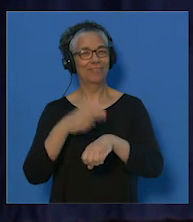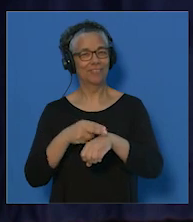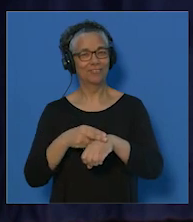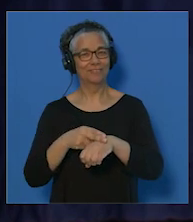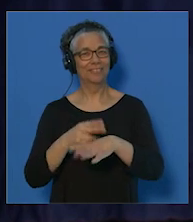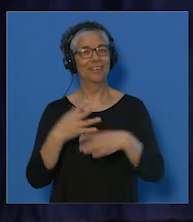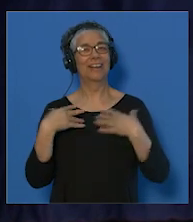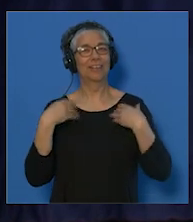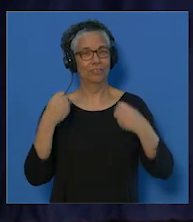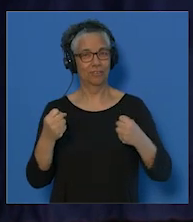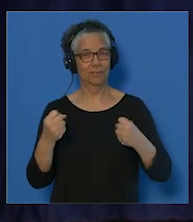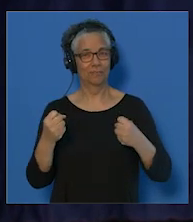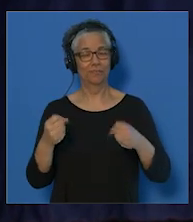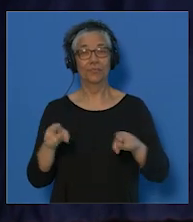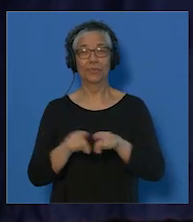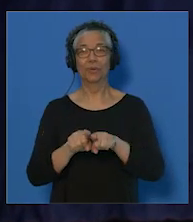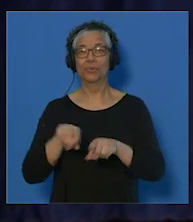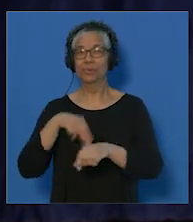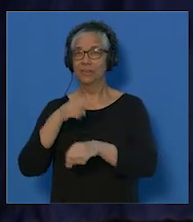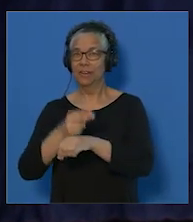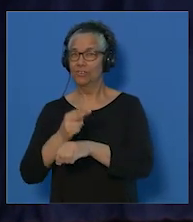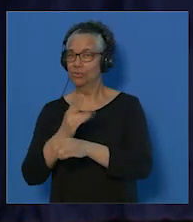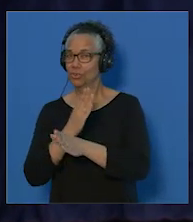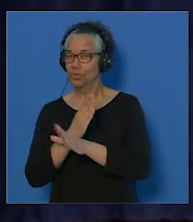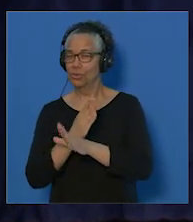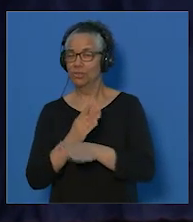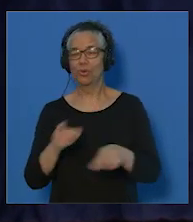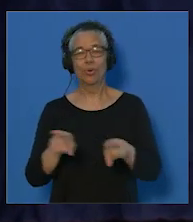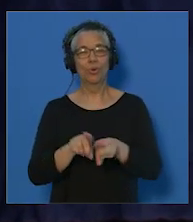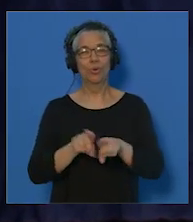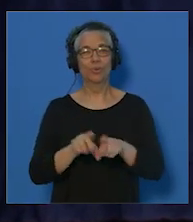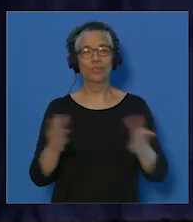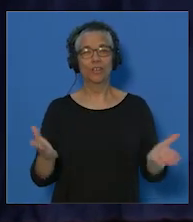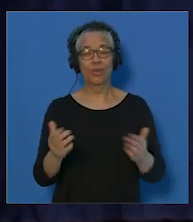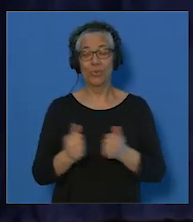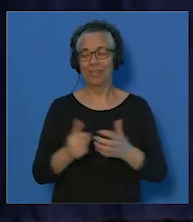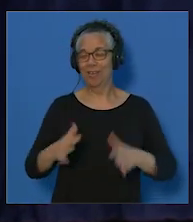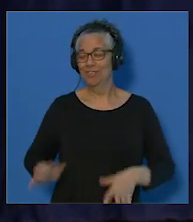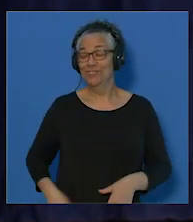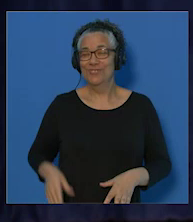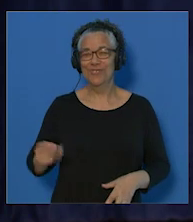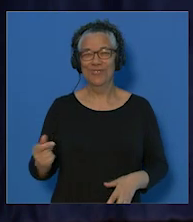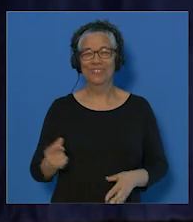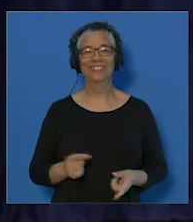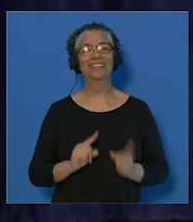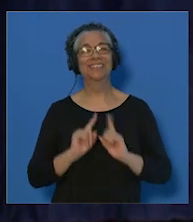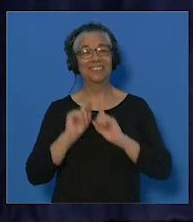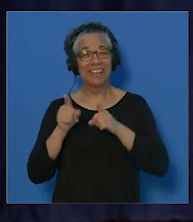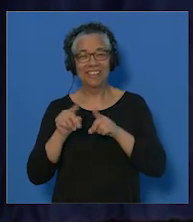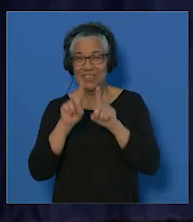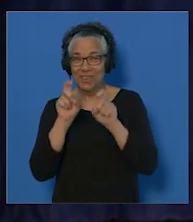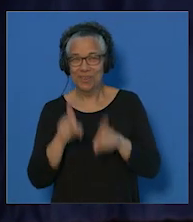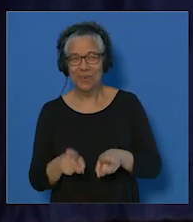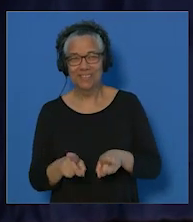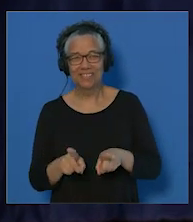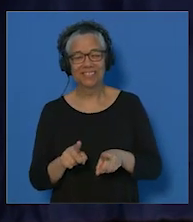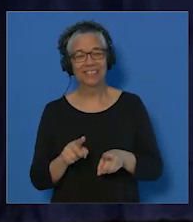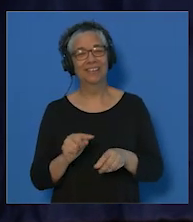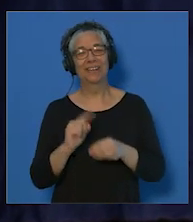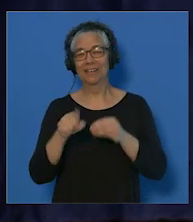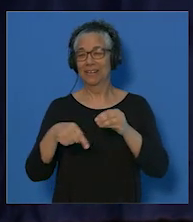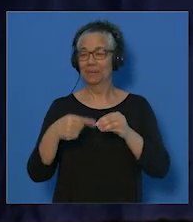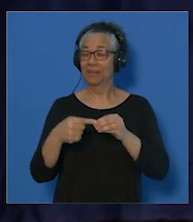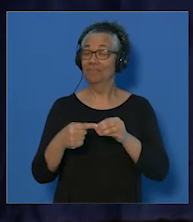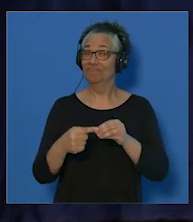Security, without his dog this afternoon, is also here to answer any questions that you may have regarding the enforcement of our